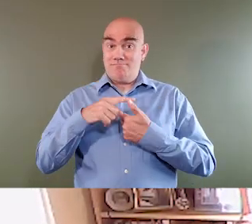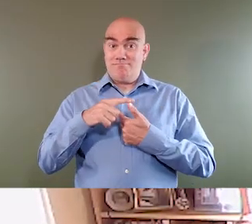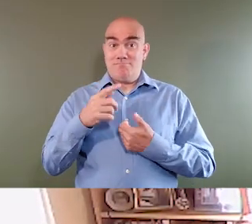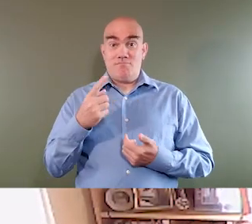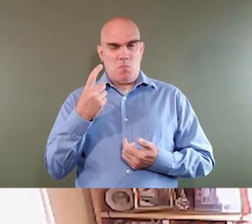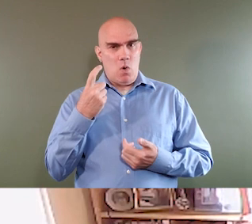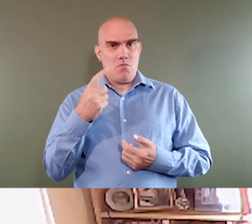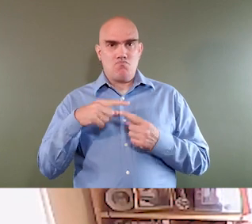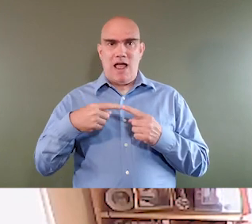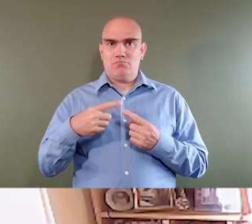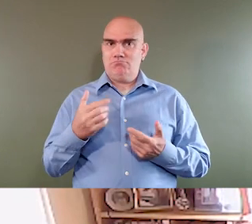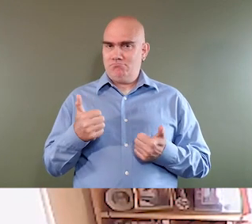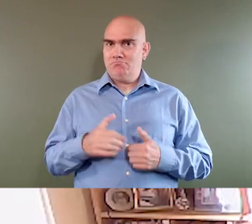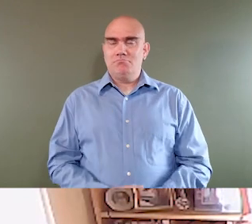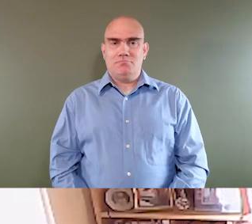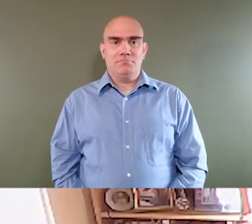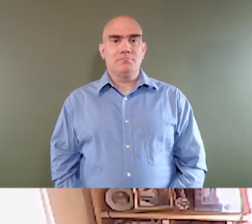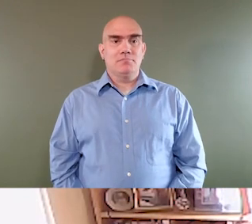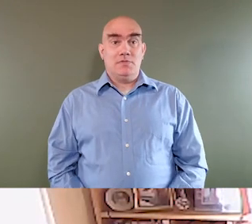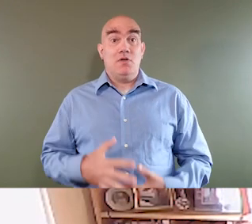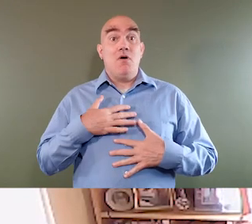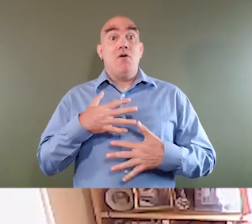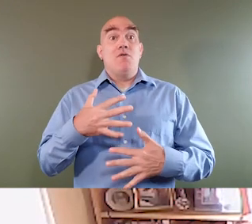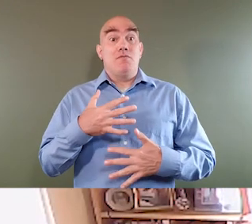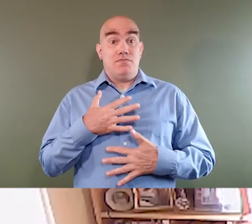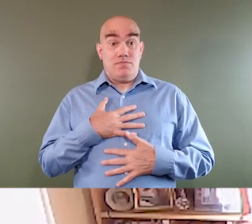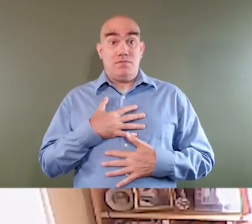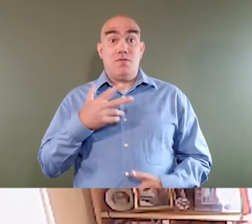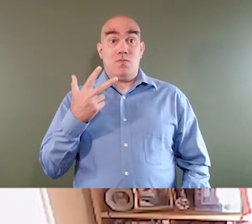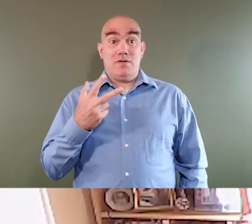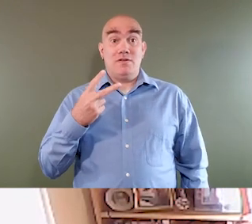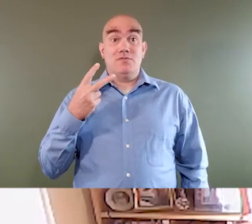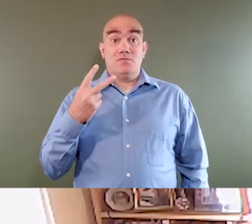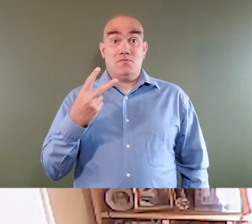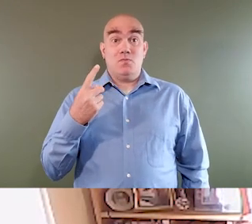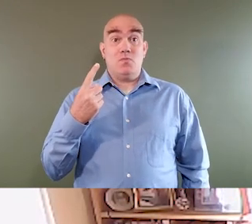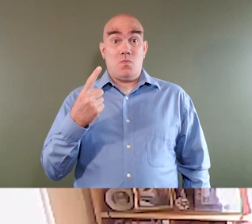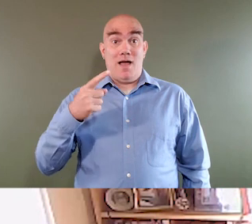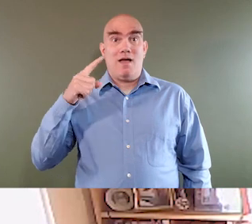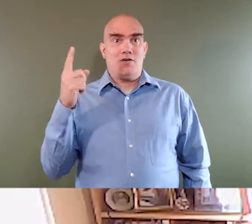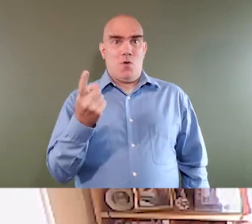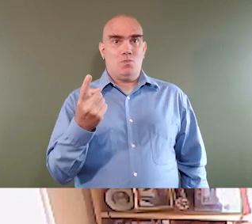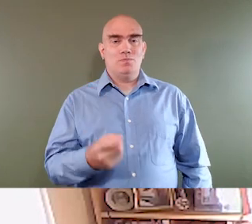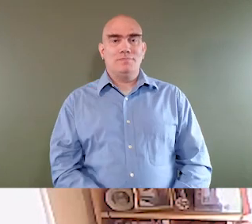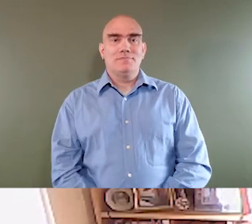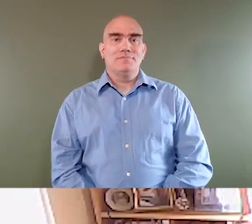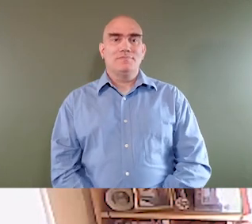round. Take a breath. 3, 2, 1, and go.